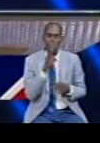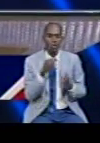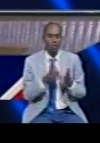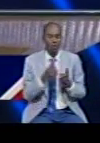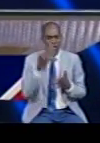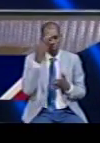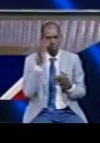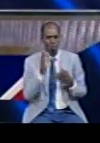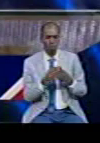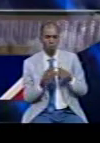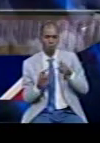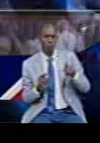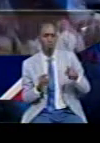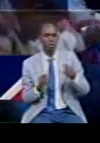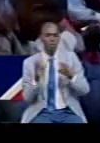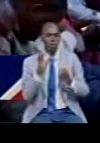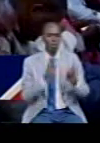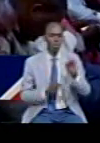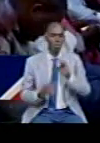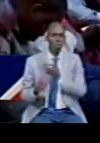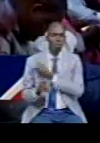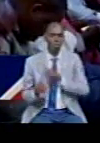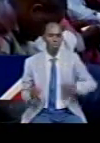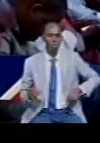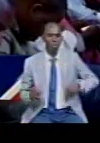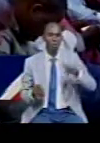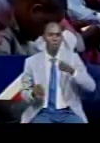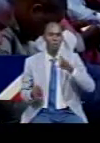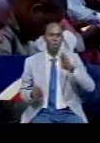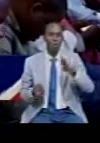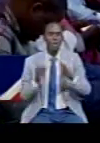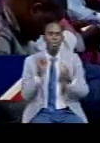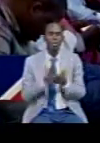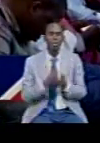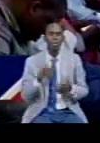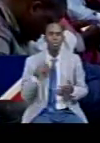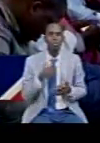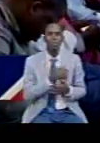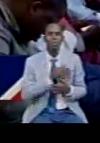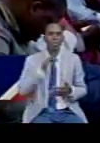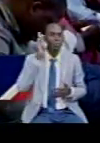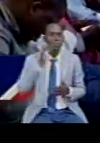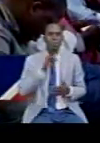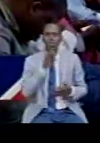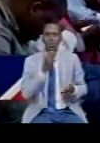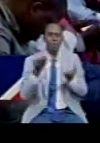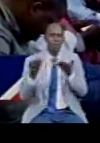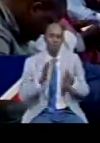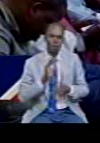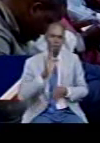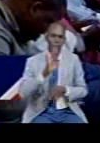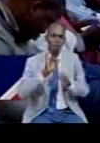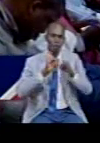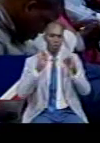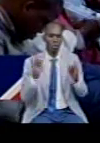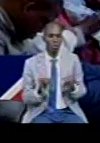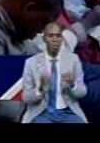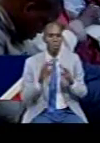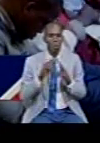unto thee, O king, that we will not serve thy gods, nor worship the